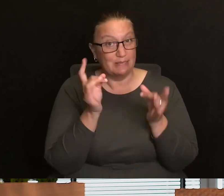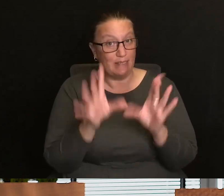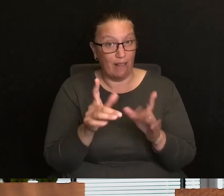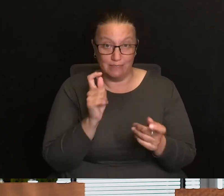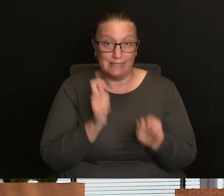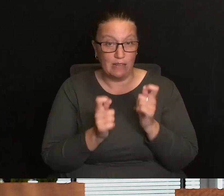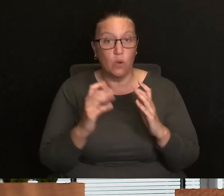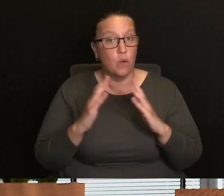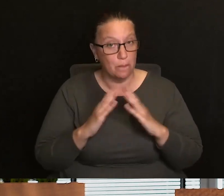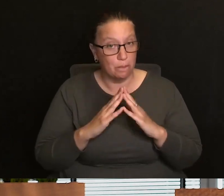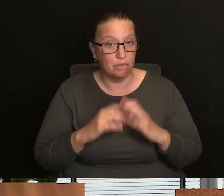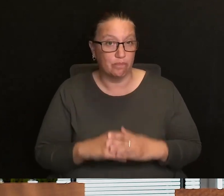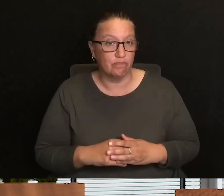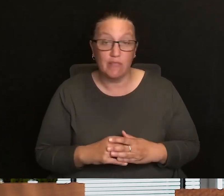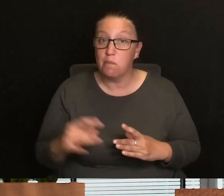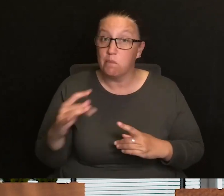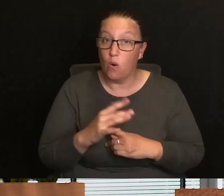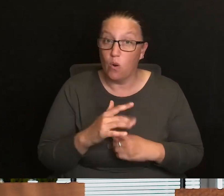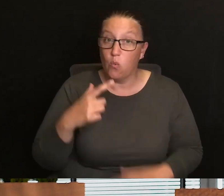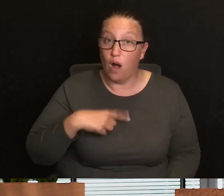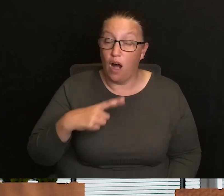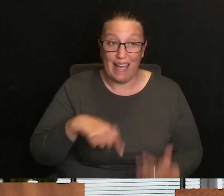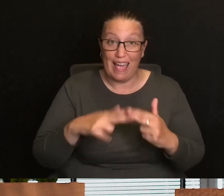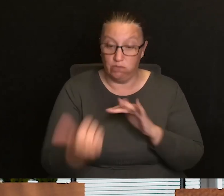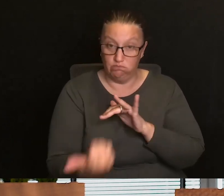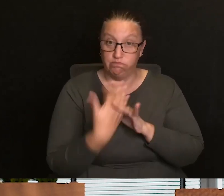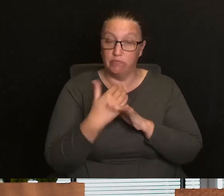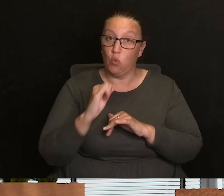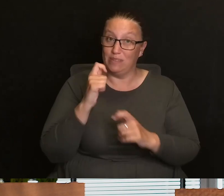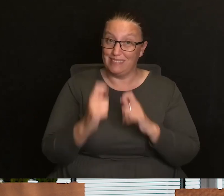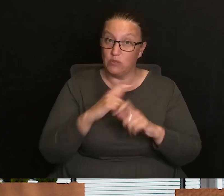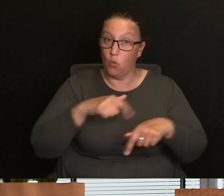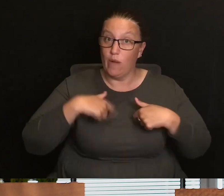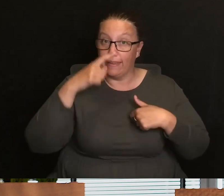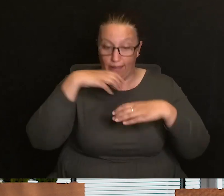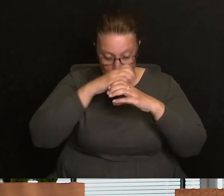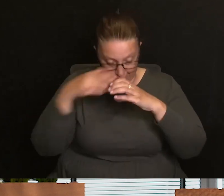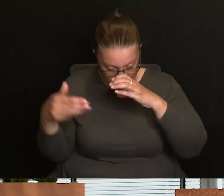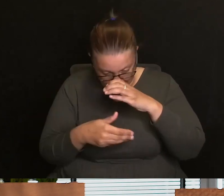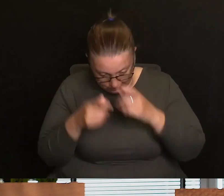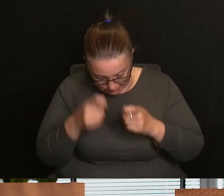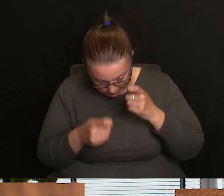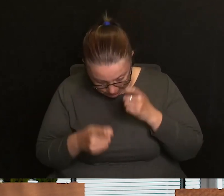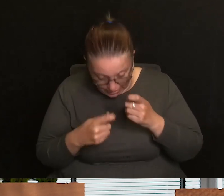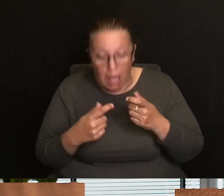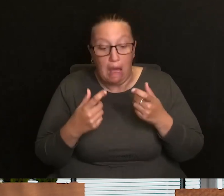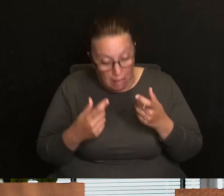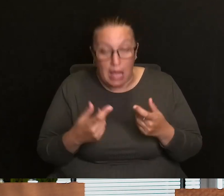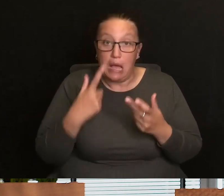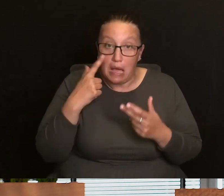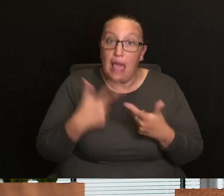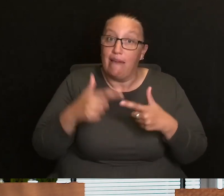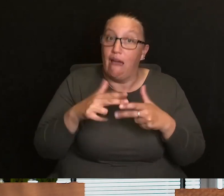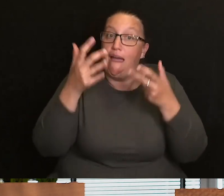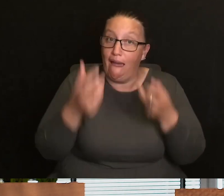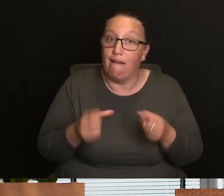non-invasive test is that it can find bowel cancer before you might even notice any signs or symptoms. Nobody